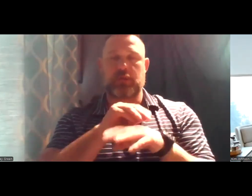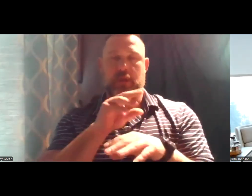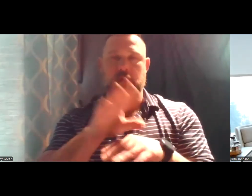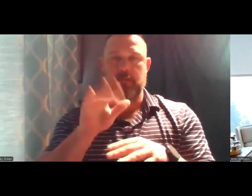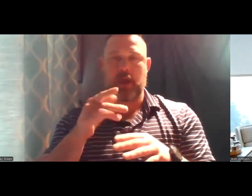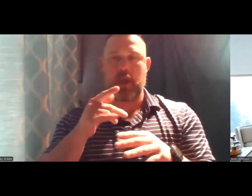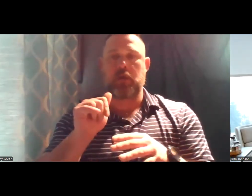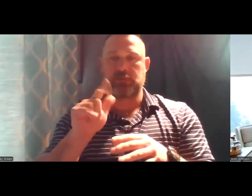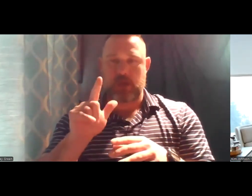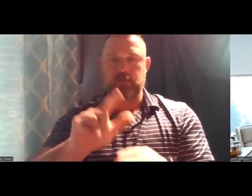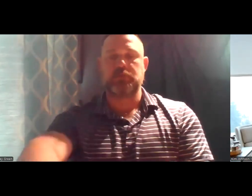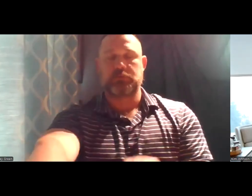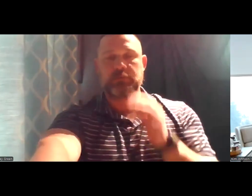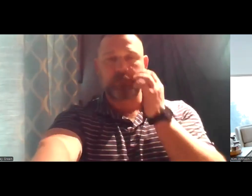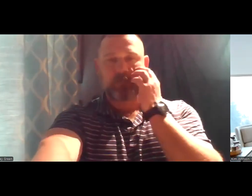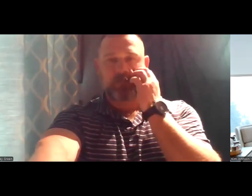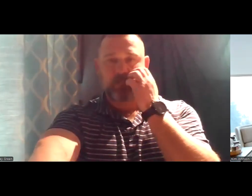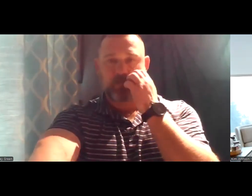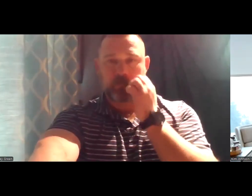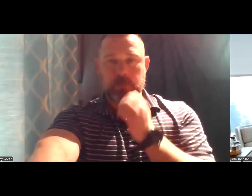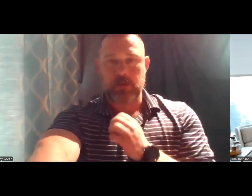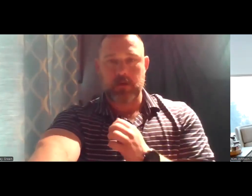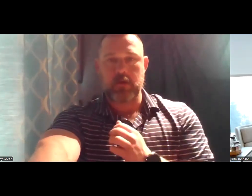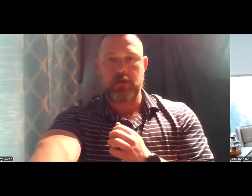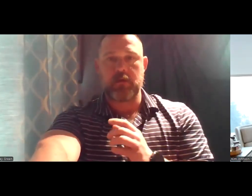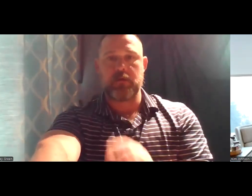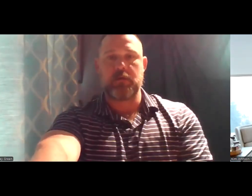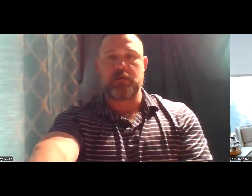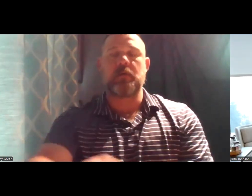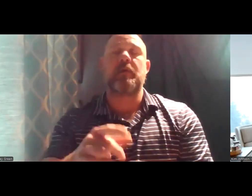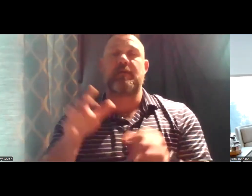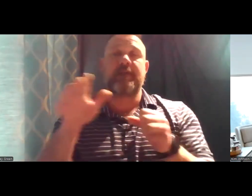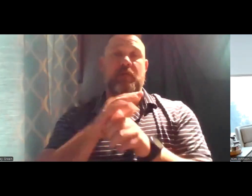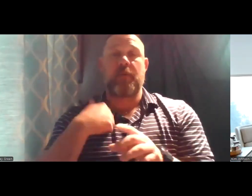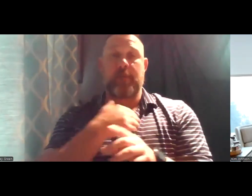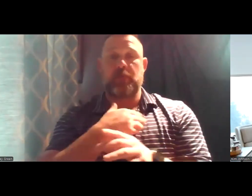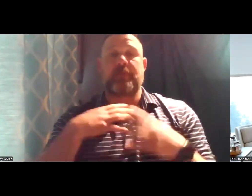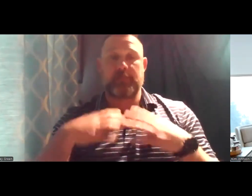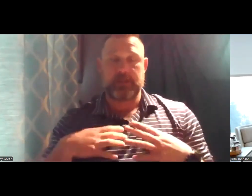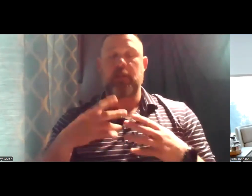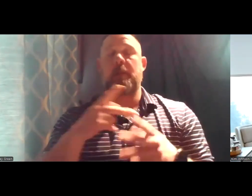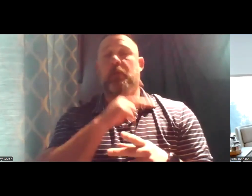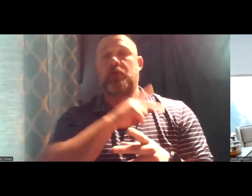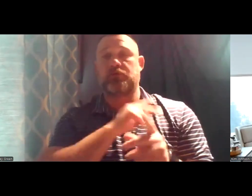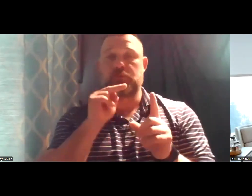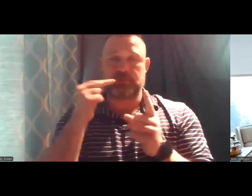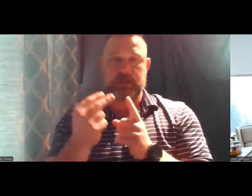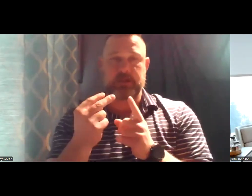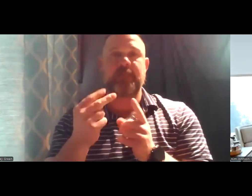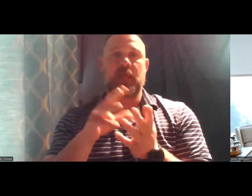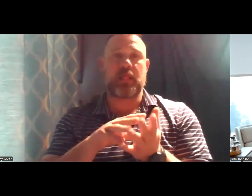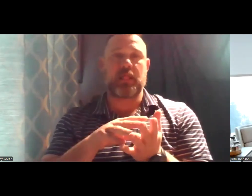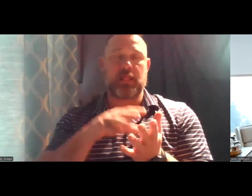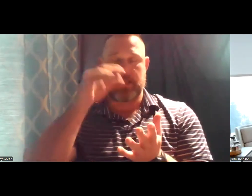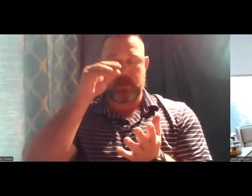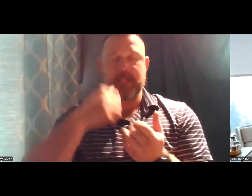by Alzheimer's and related conditions as full members of the committee. These personal perspectives and lived experience keep